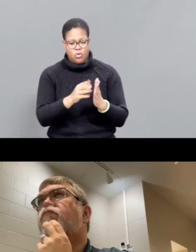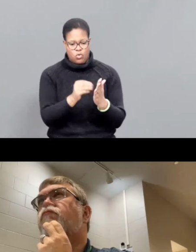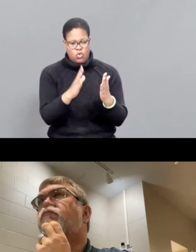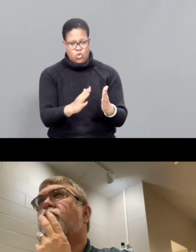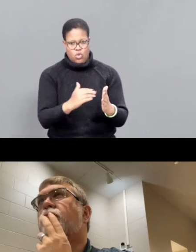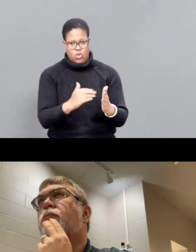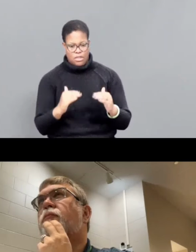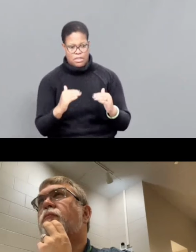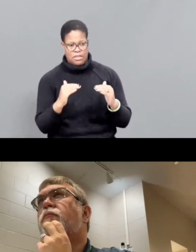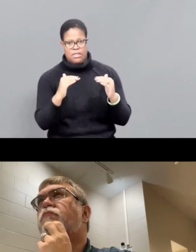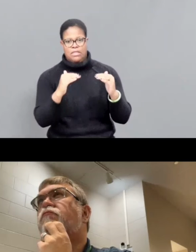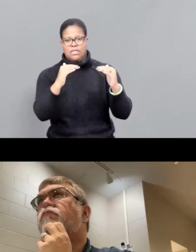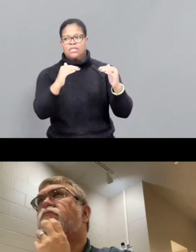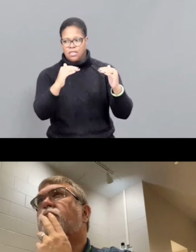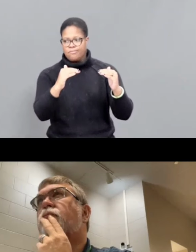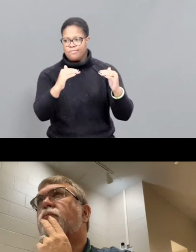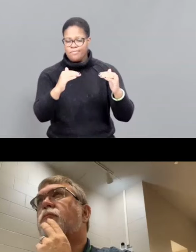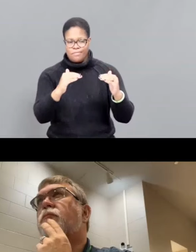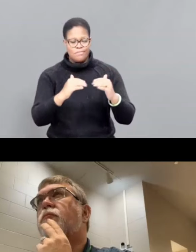those students academically.